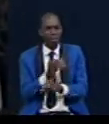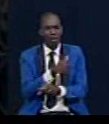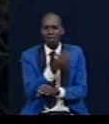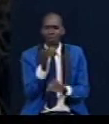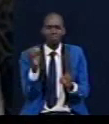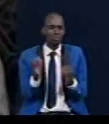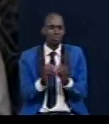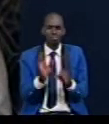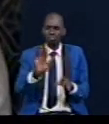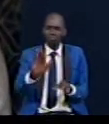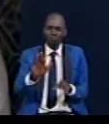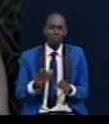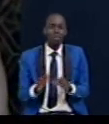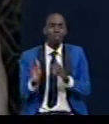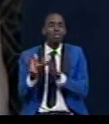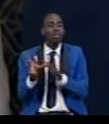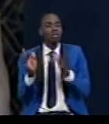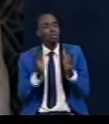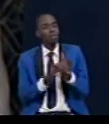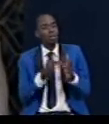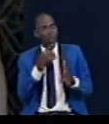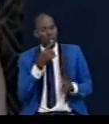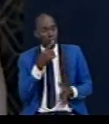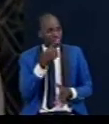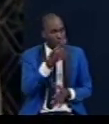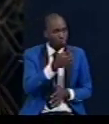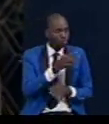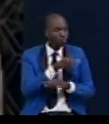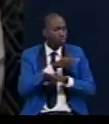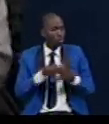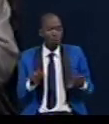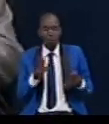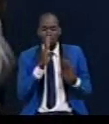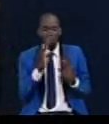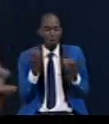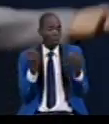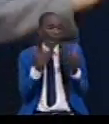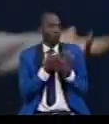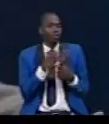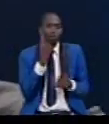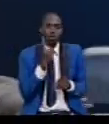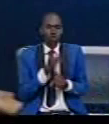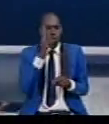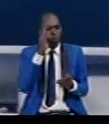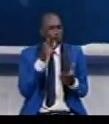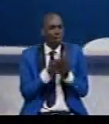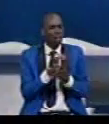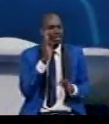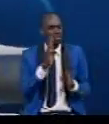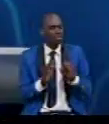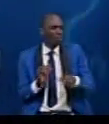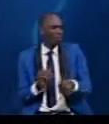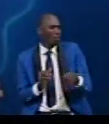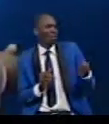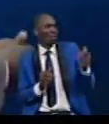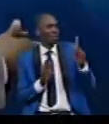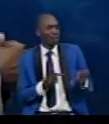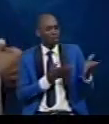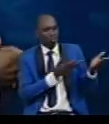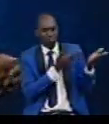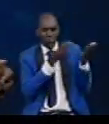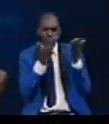Jesus tells you, be not afraid, only believe. And anybody that will come to you and